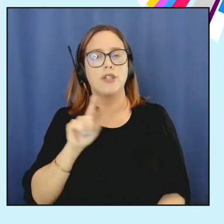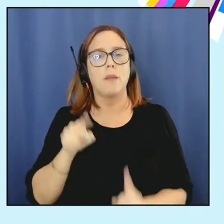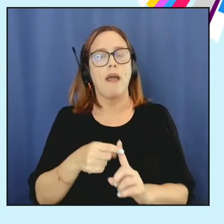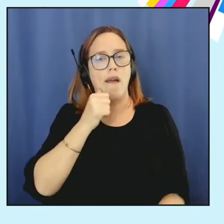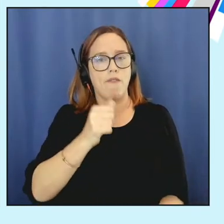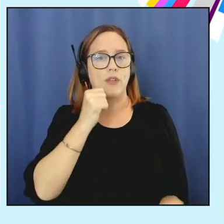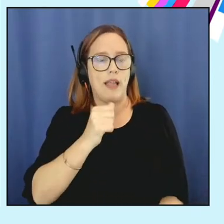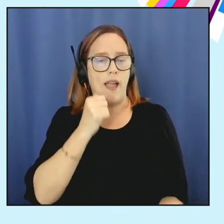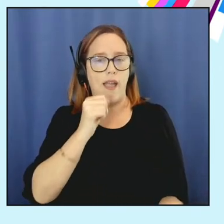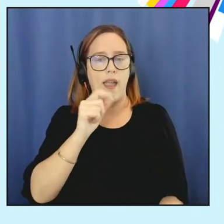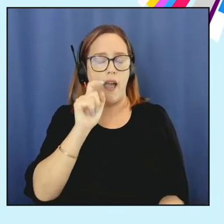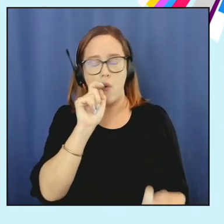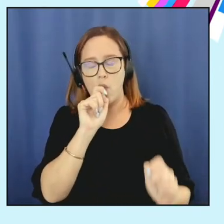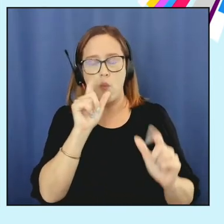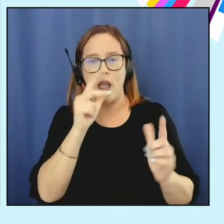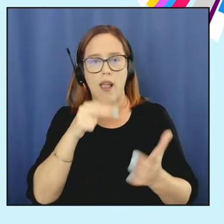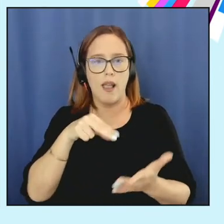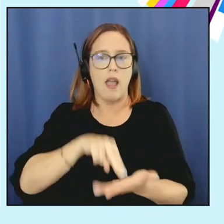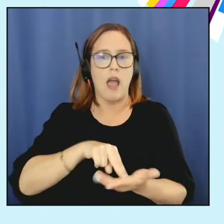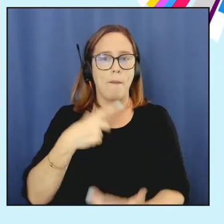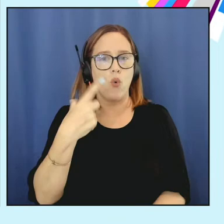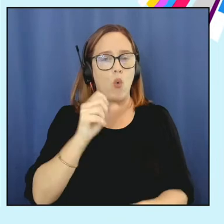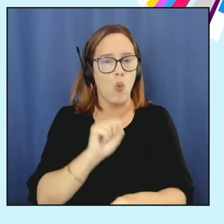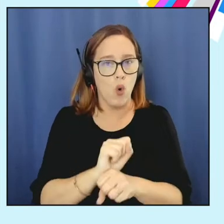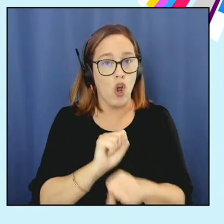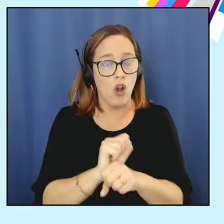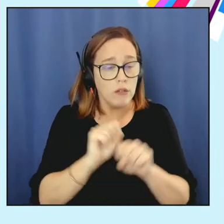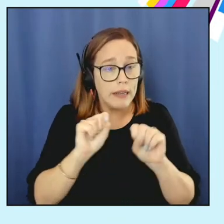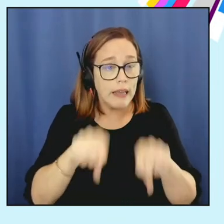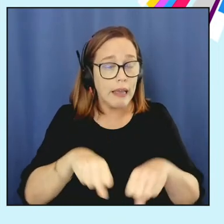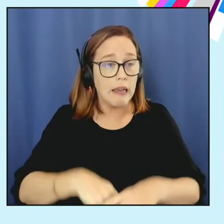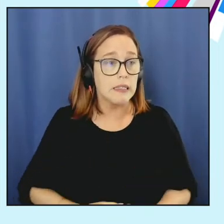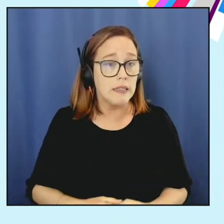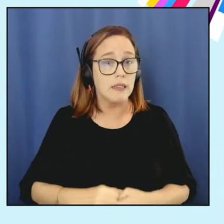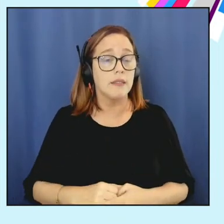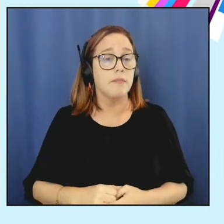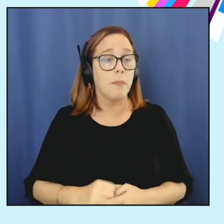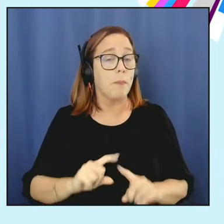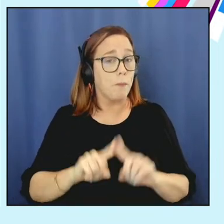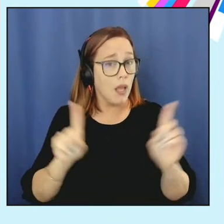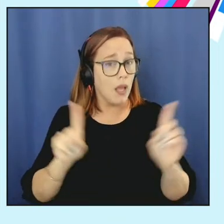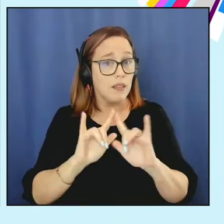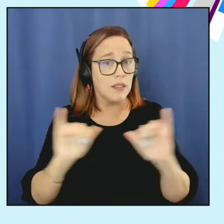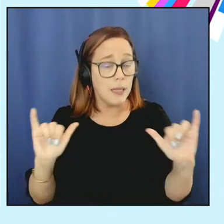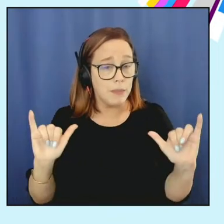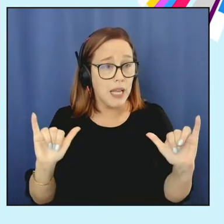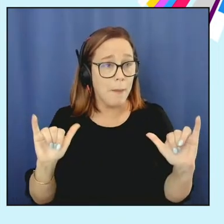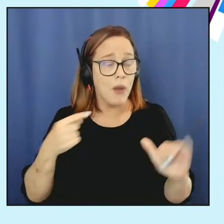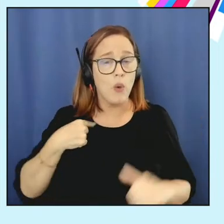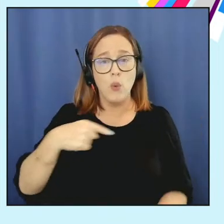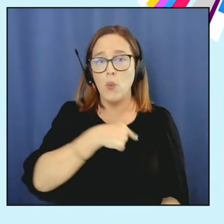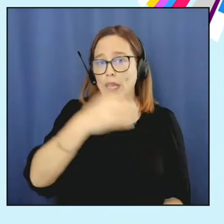up, I get to go to work, and I get to do this. But at the same time, we know that it also